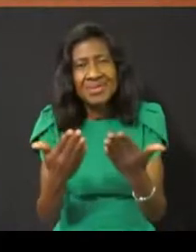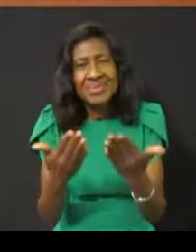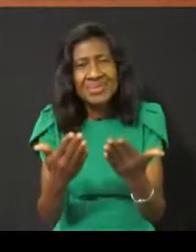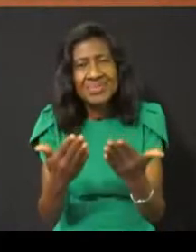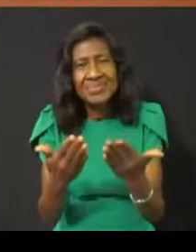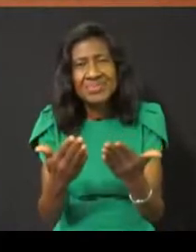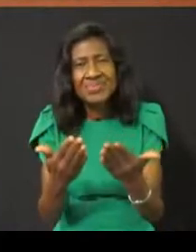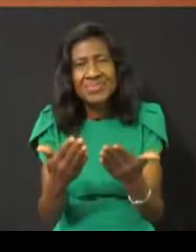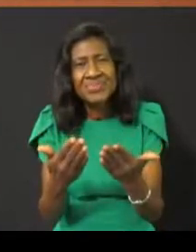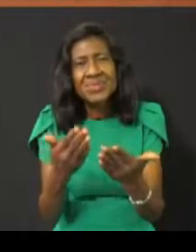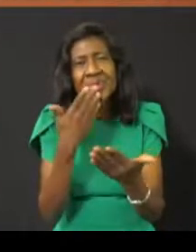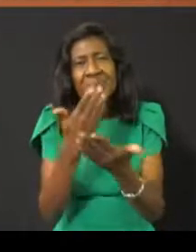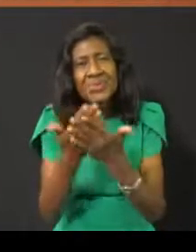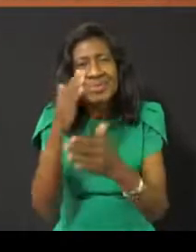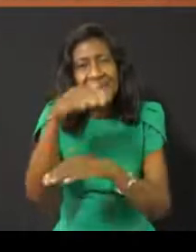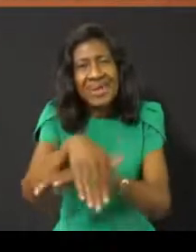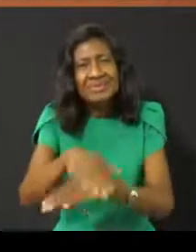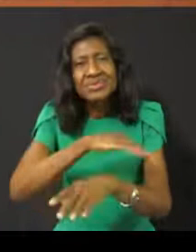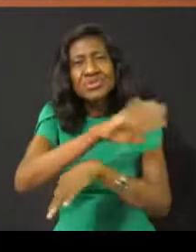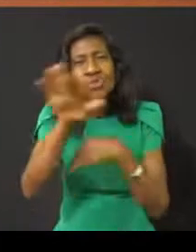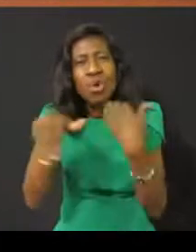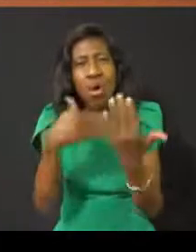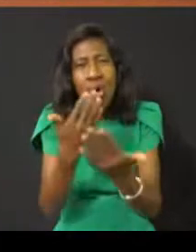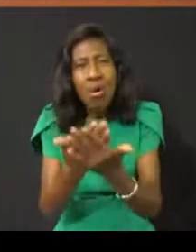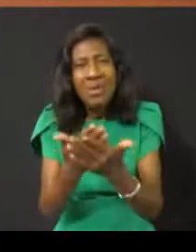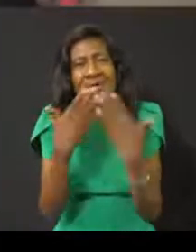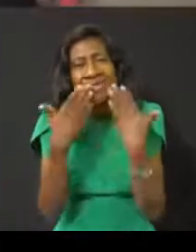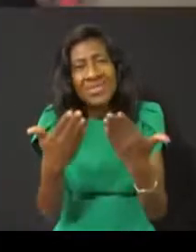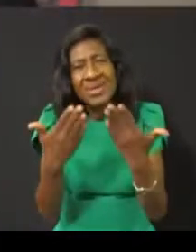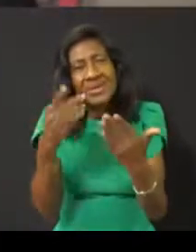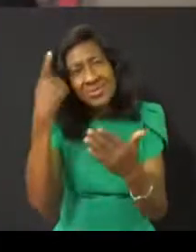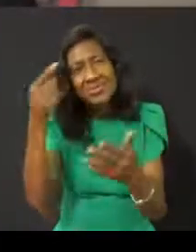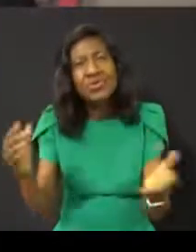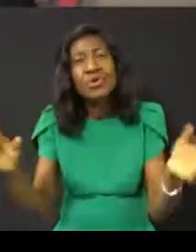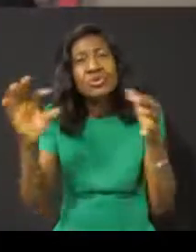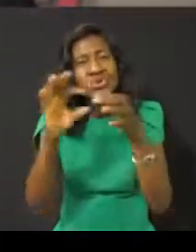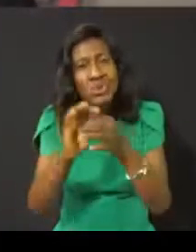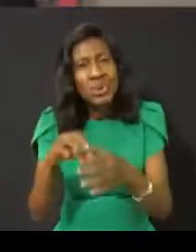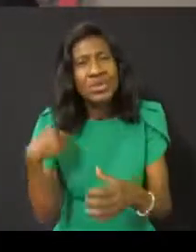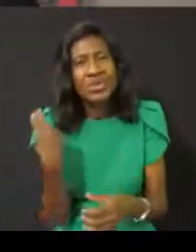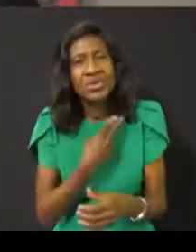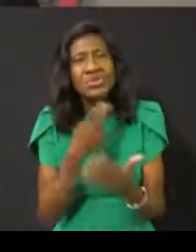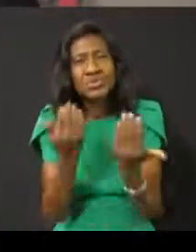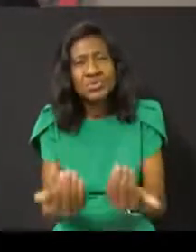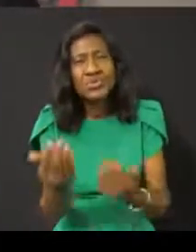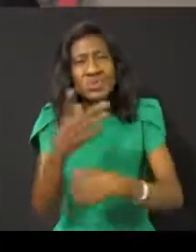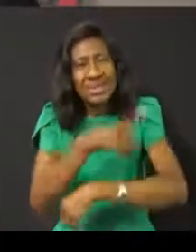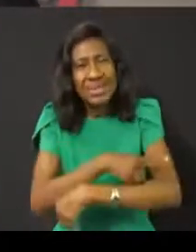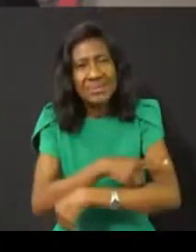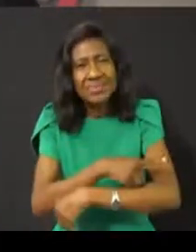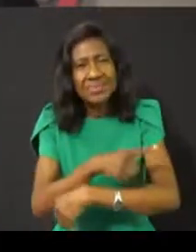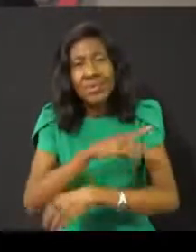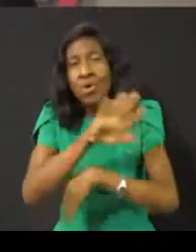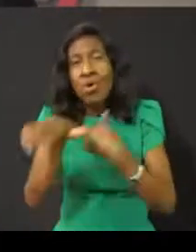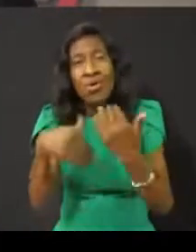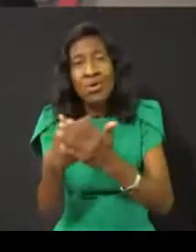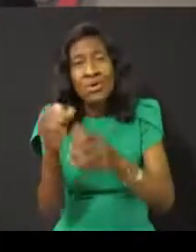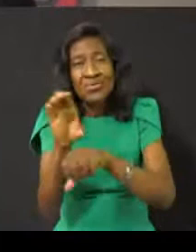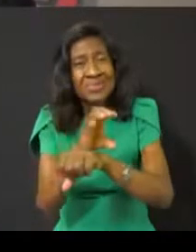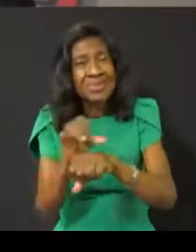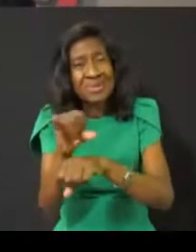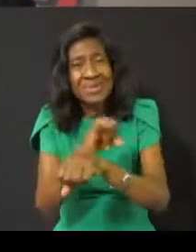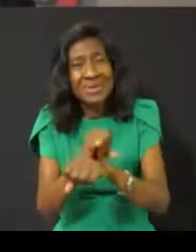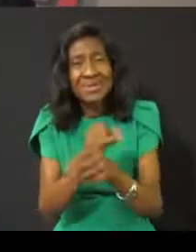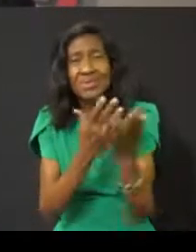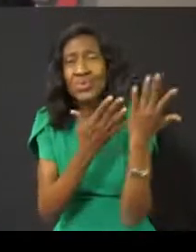much, Simon, and good afternoon to everyone. Thank you for joining us today. The whole country has